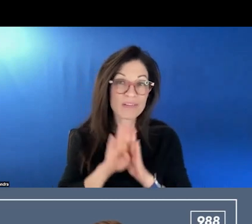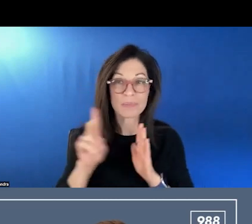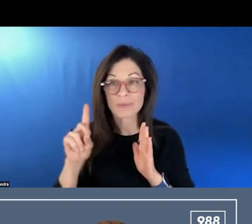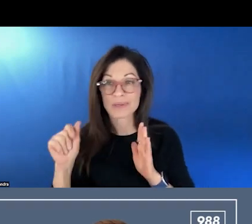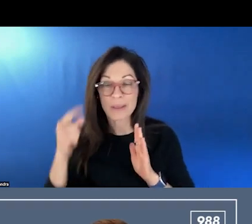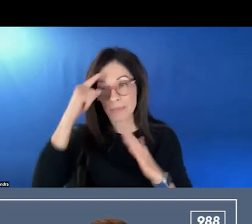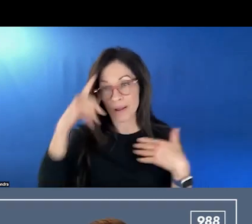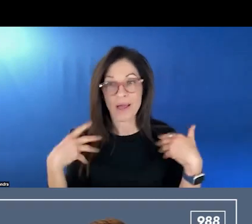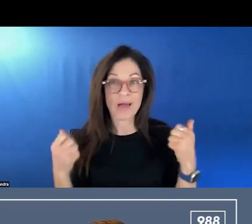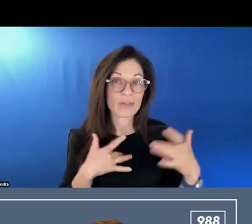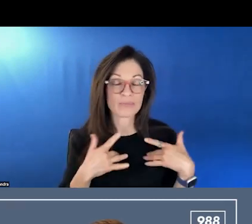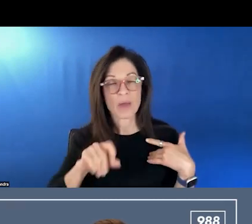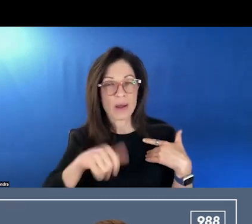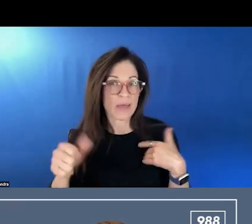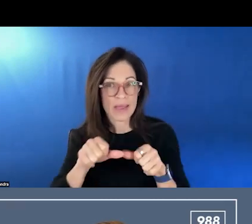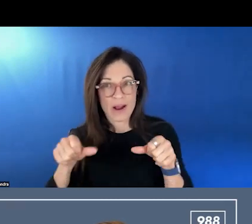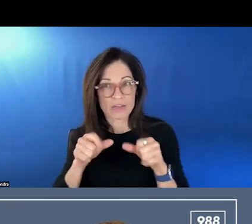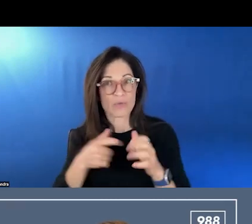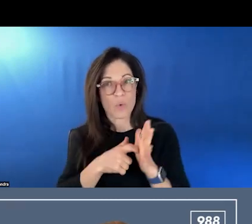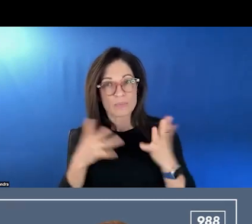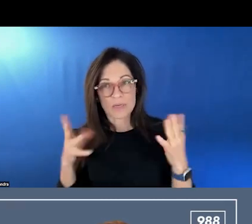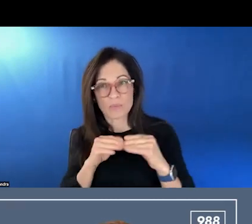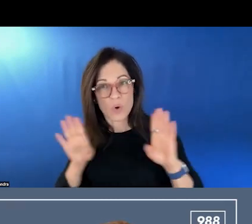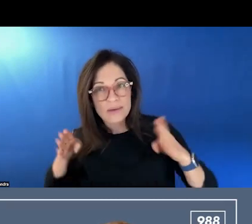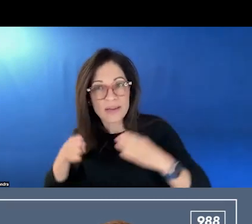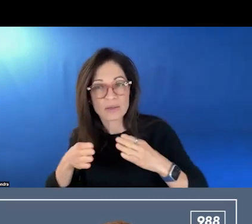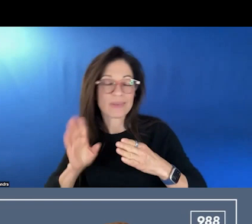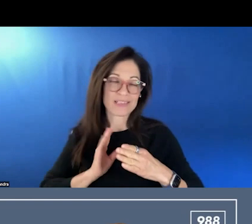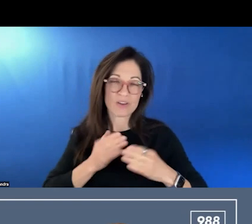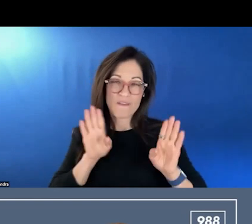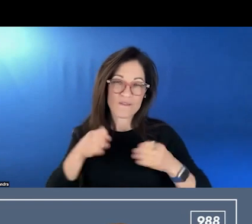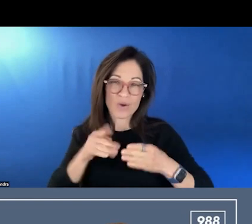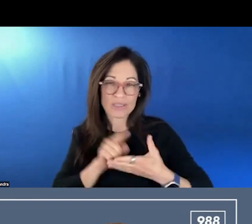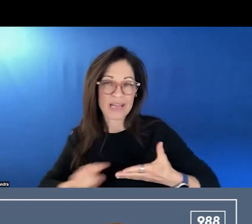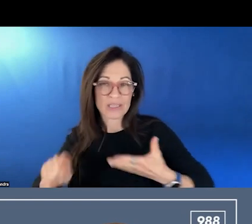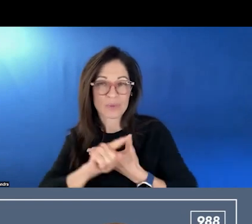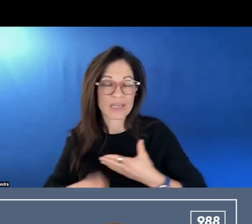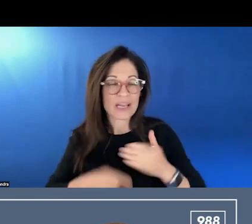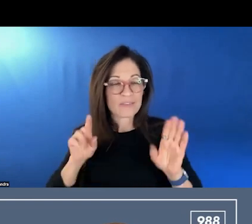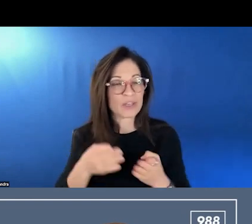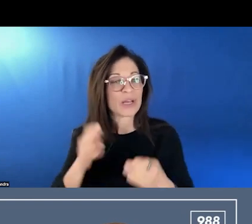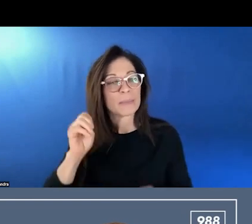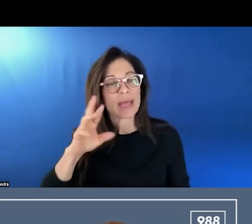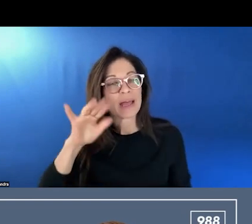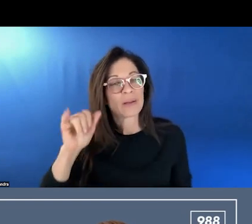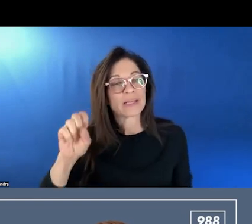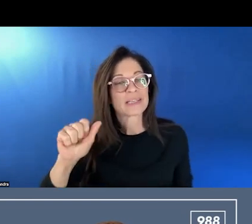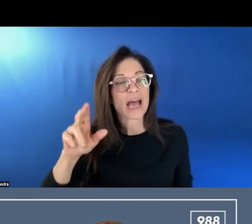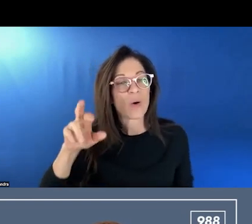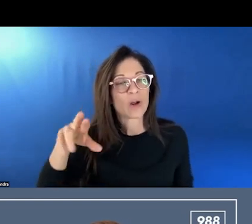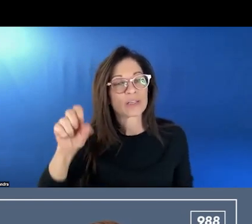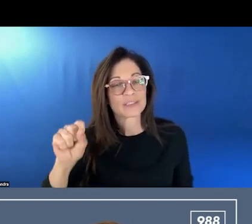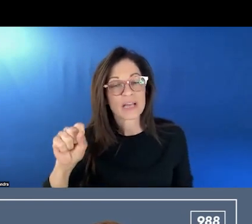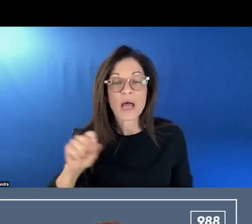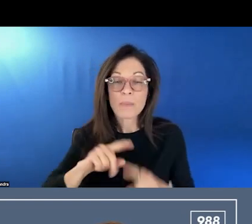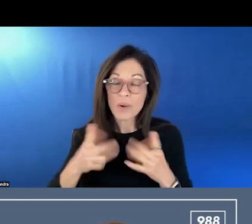another area that requires more attention, that will be the focus next week, featuring Mary Sowers. But really encourage everyone to try